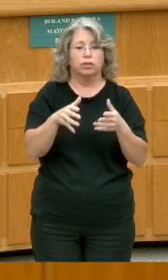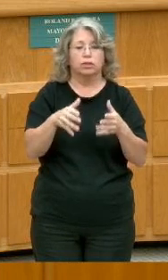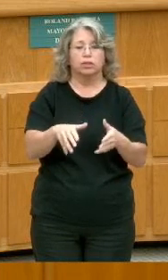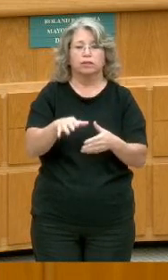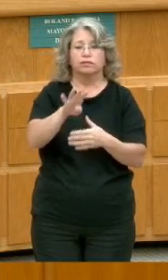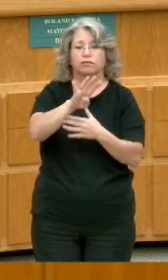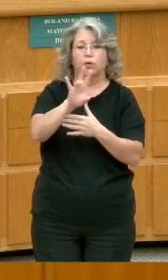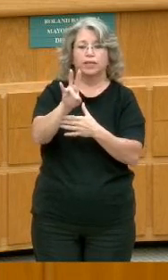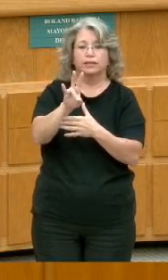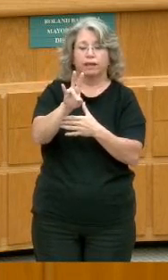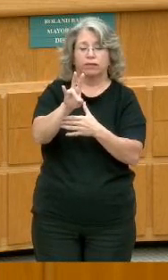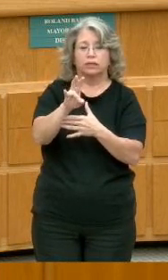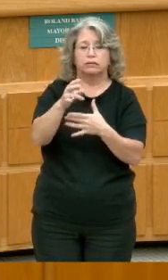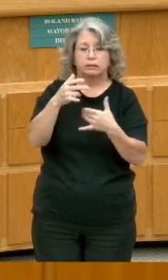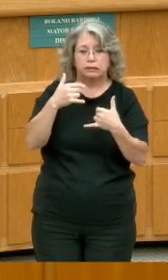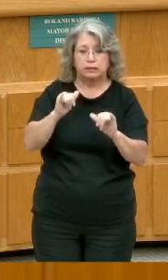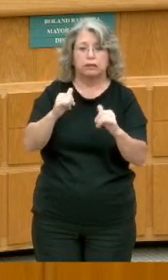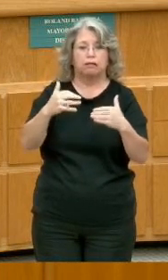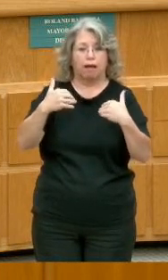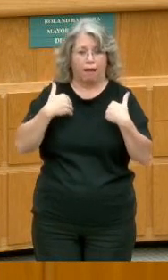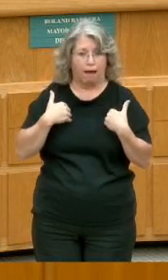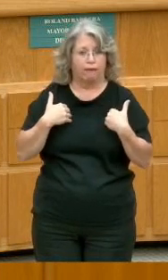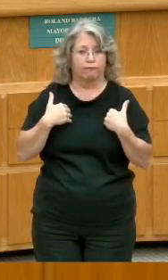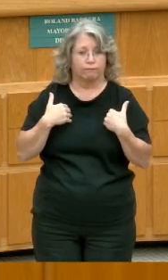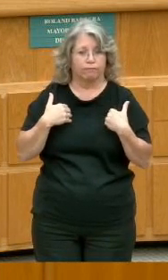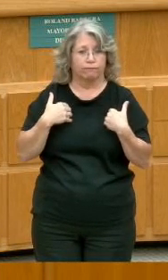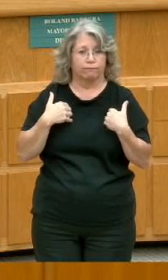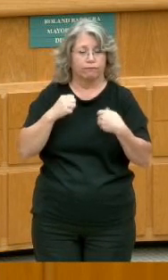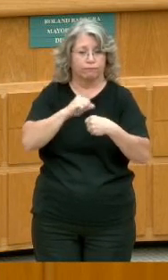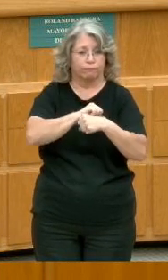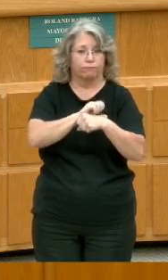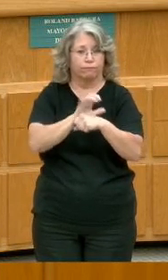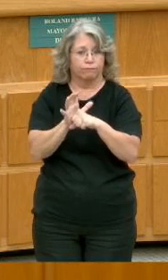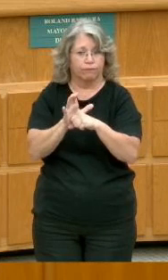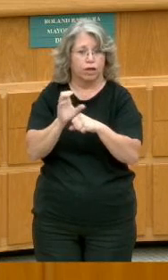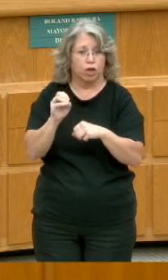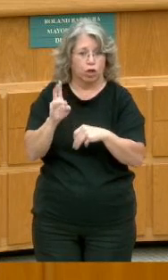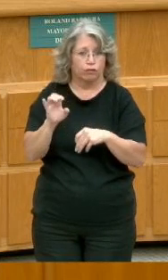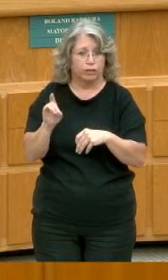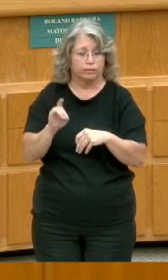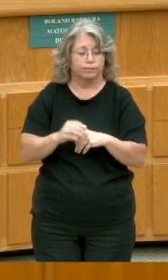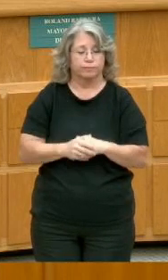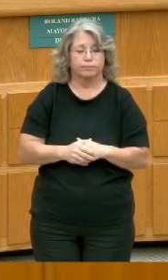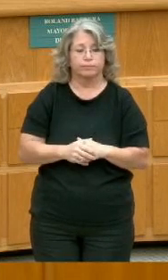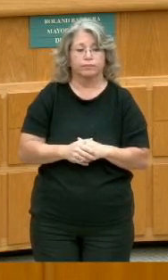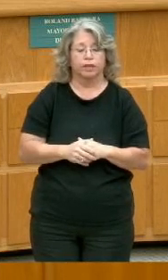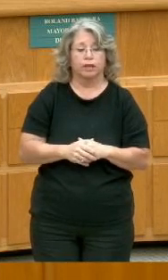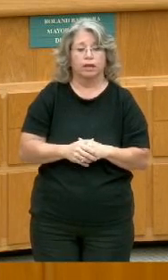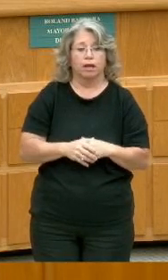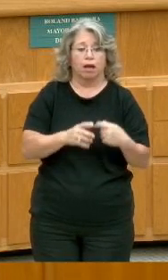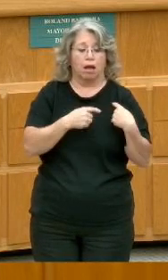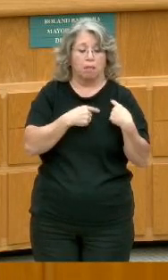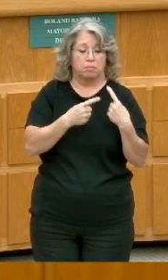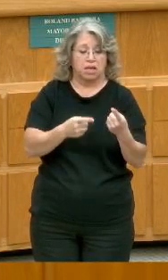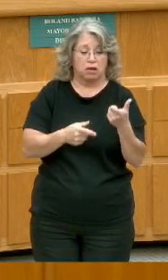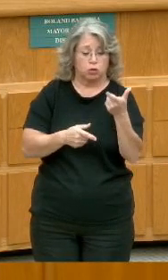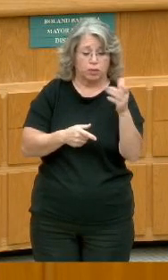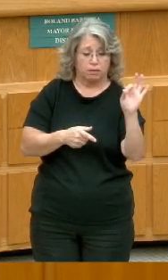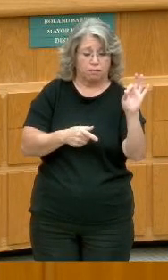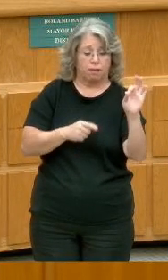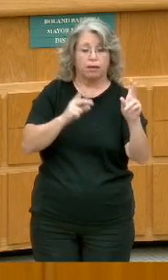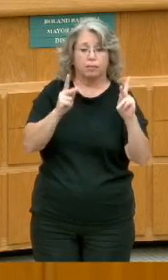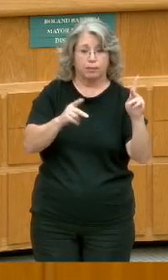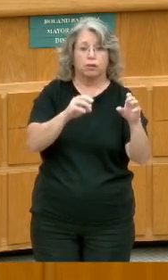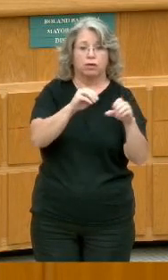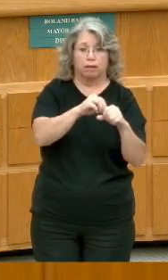confirmed active cases. In terms of hospitalizations, since we've been tracking this, 29 persons have been in the hospital